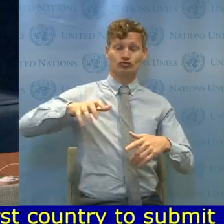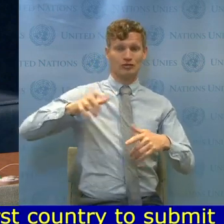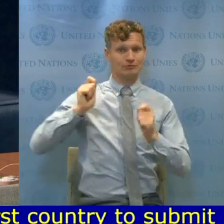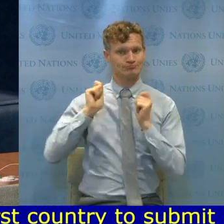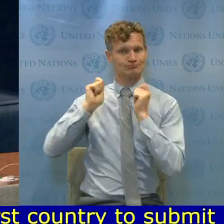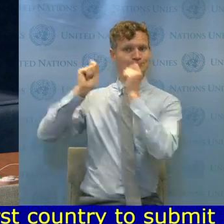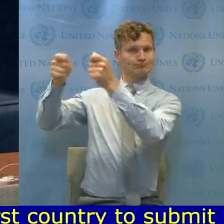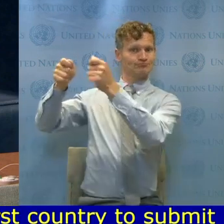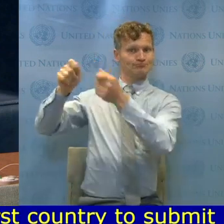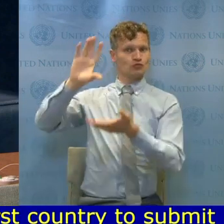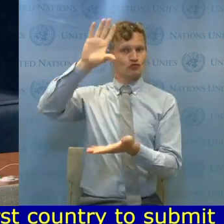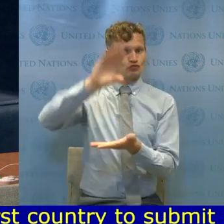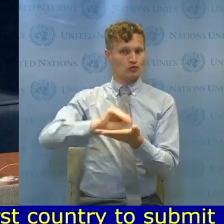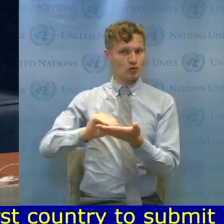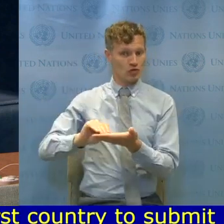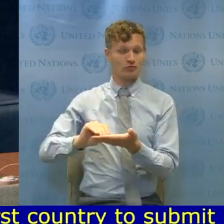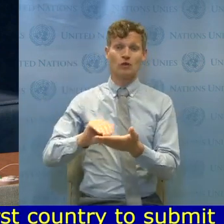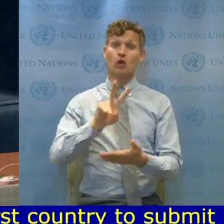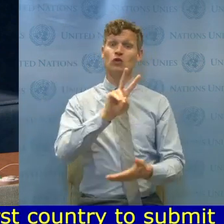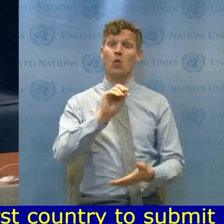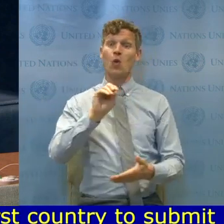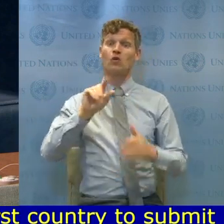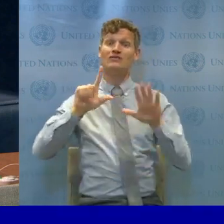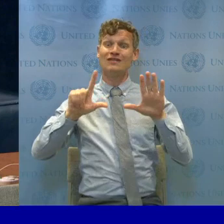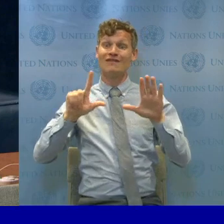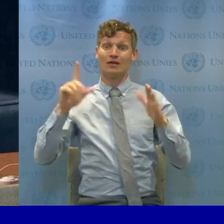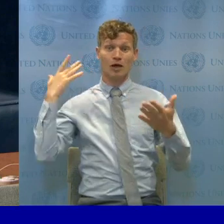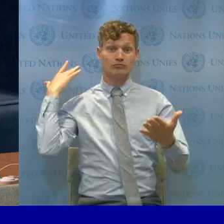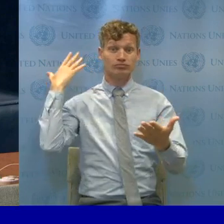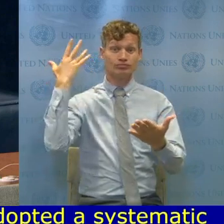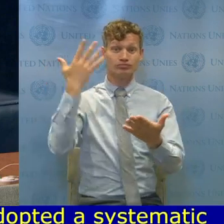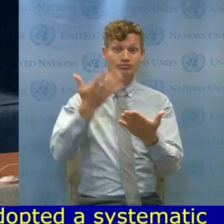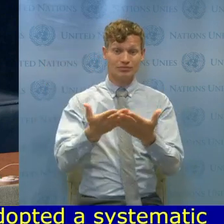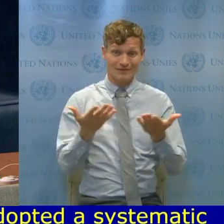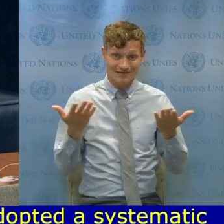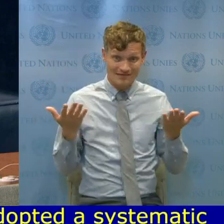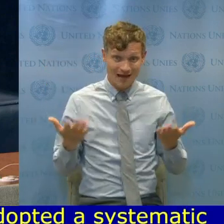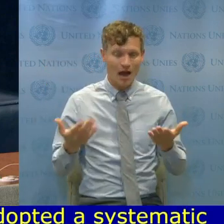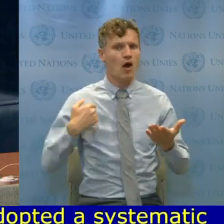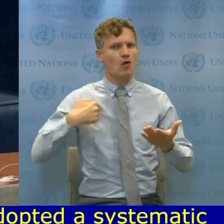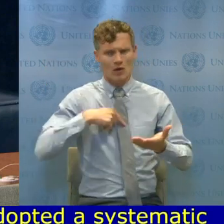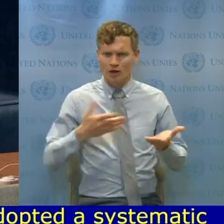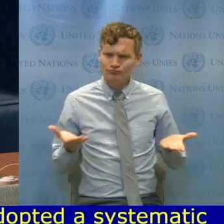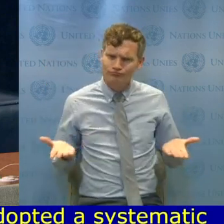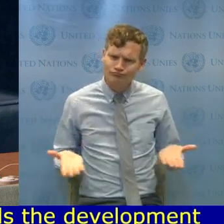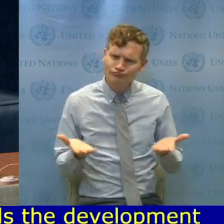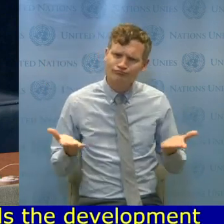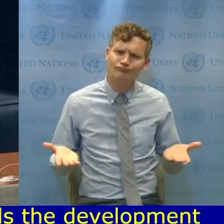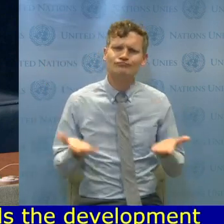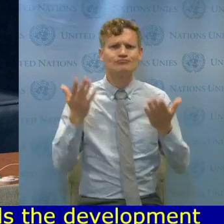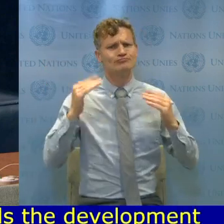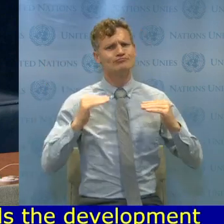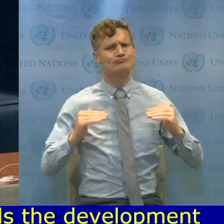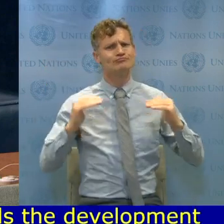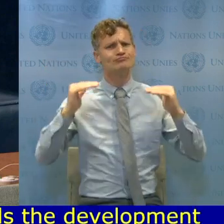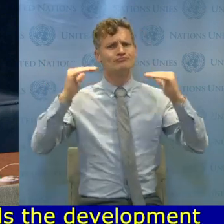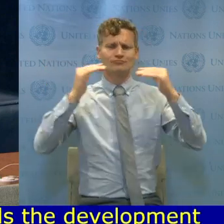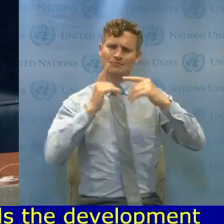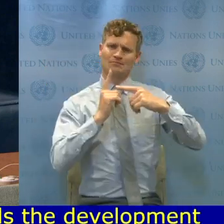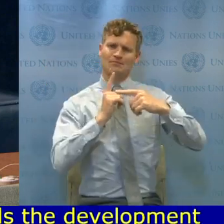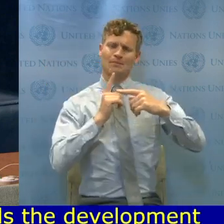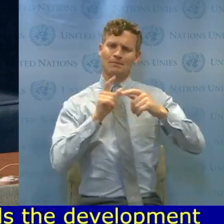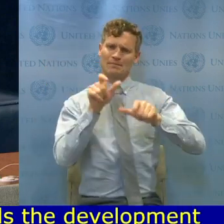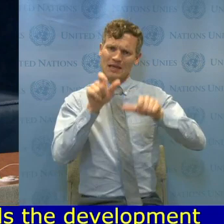and empowerment of persons with disabilities through its Vision 2030 National Development Plan, which is aligned to the 2030